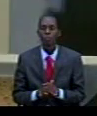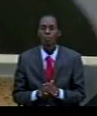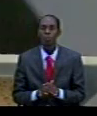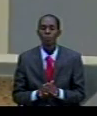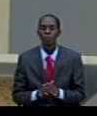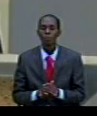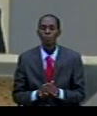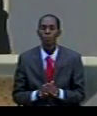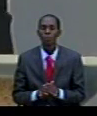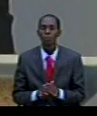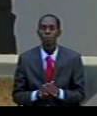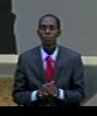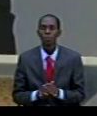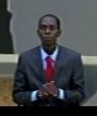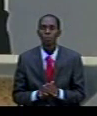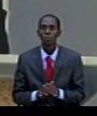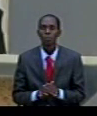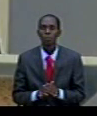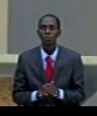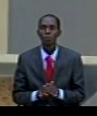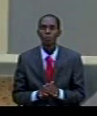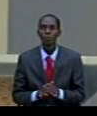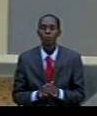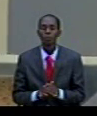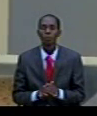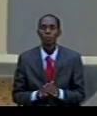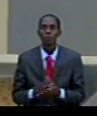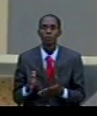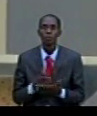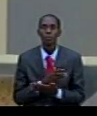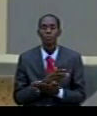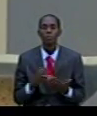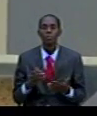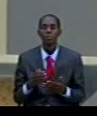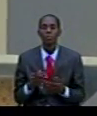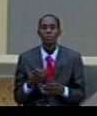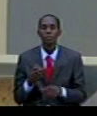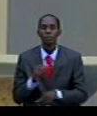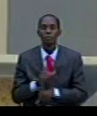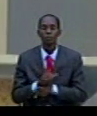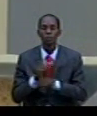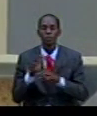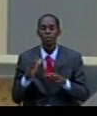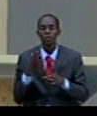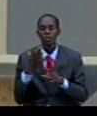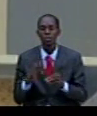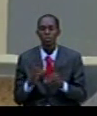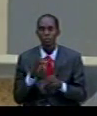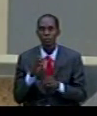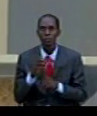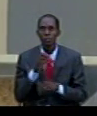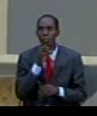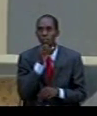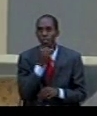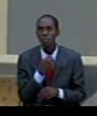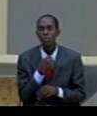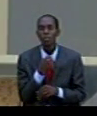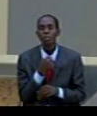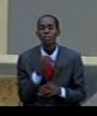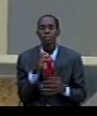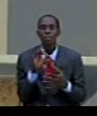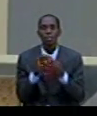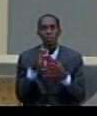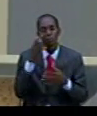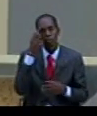fled, Rock of Ages, cleft from me. Rock of Ages, cleft from me. Let